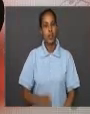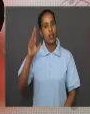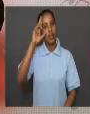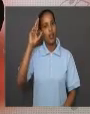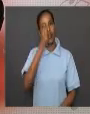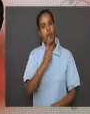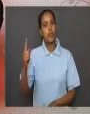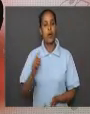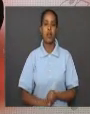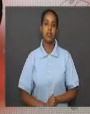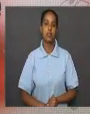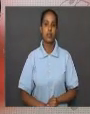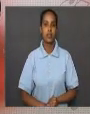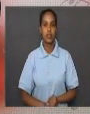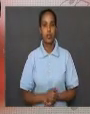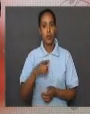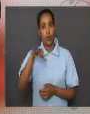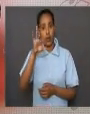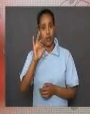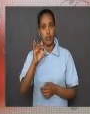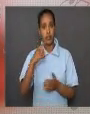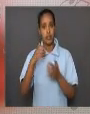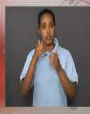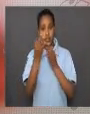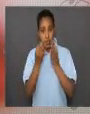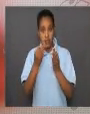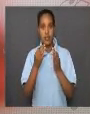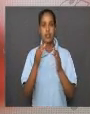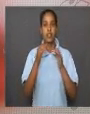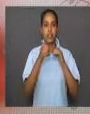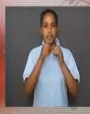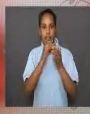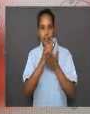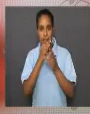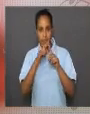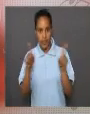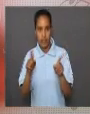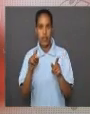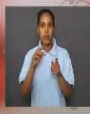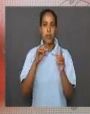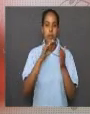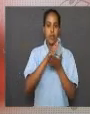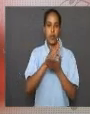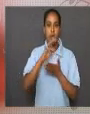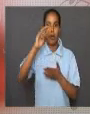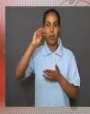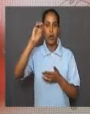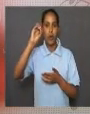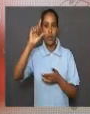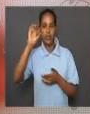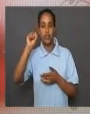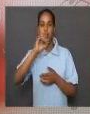Hello, everyone. Were you able to describe the difference between moles and